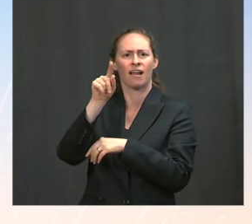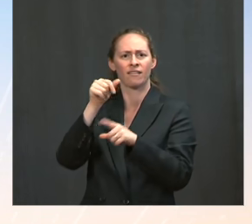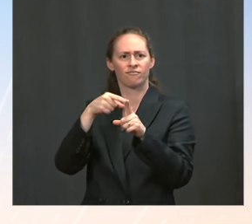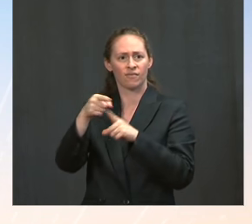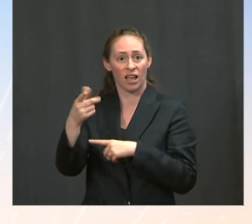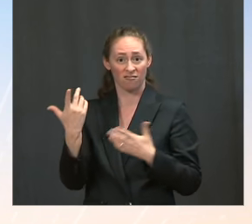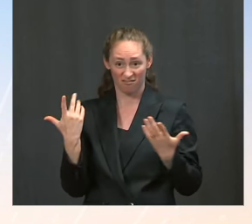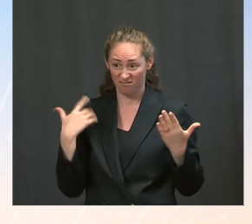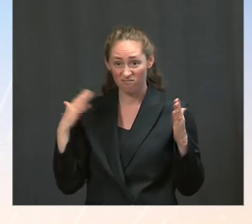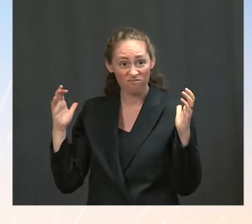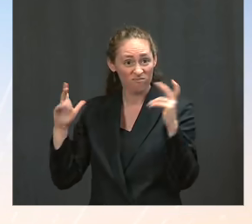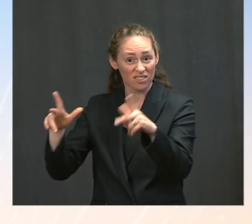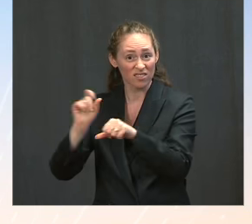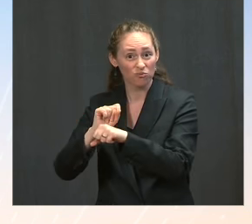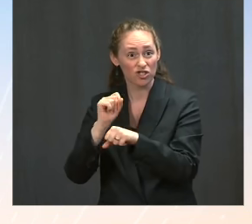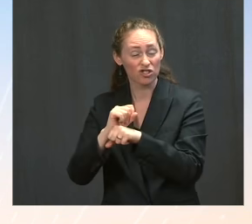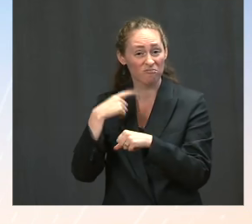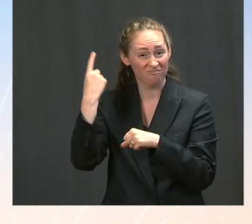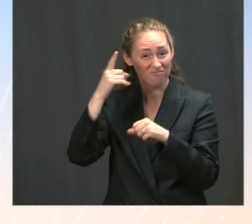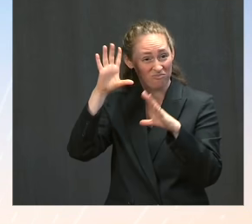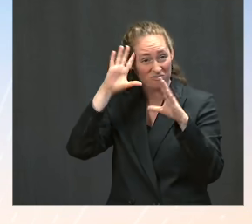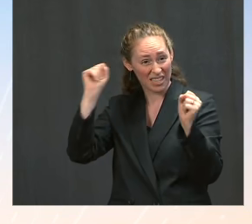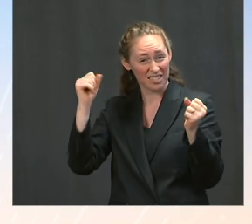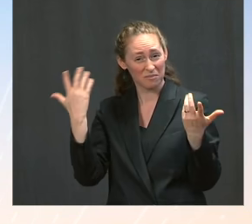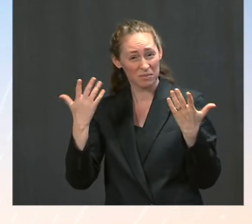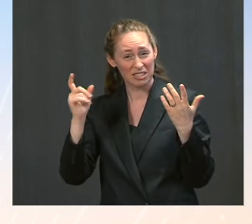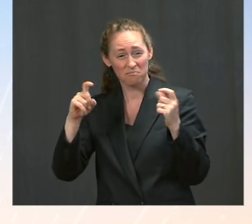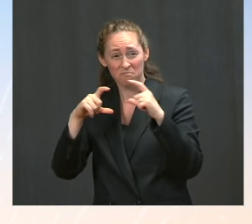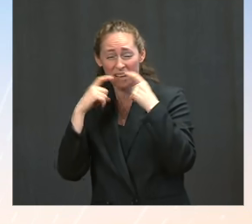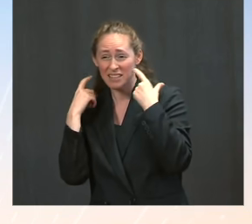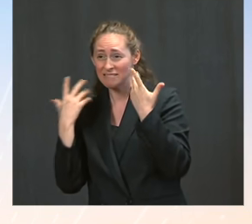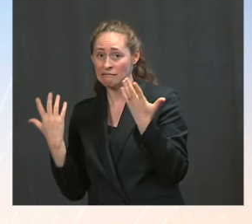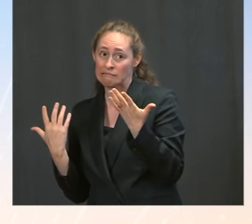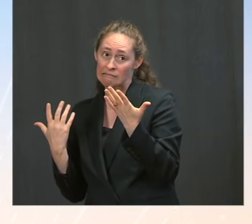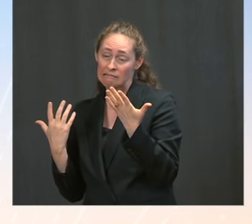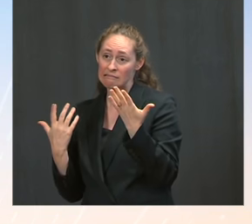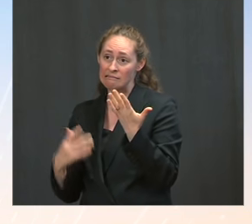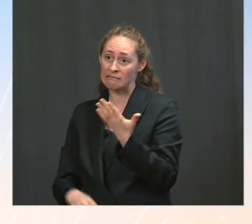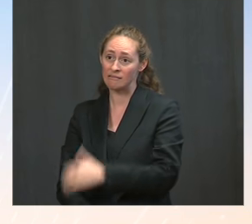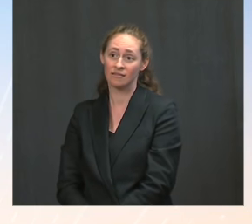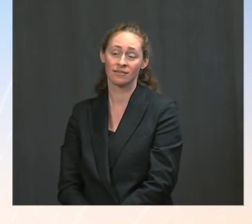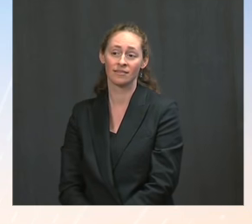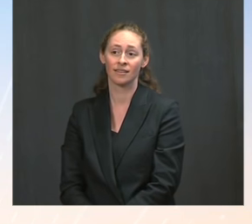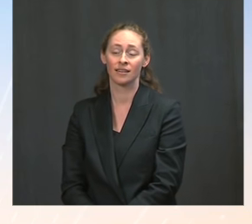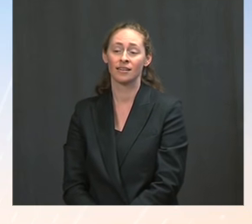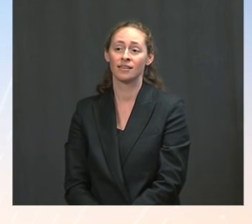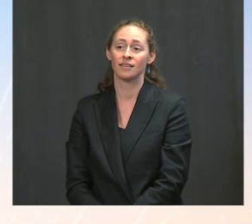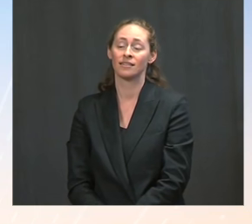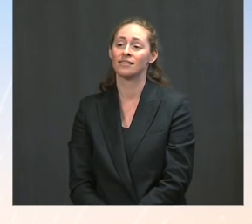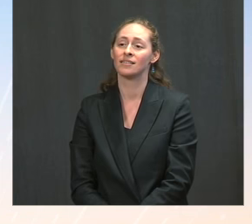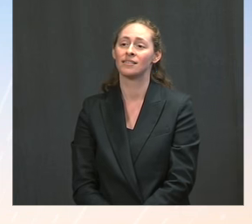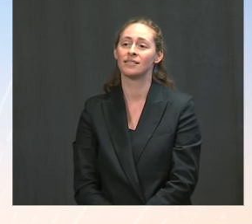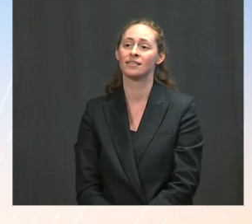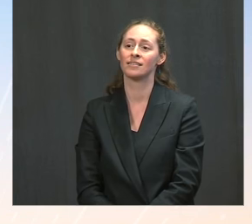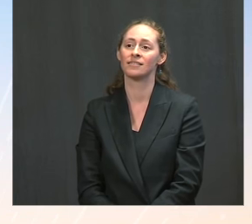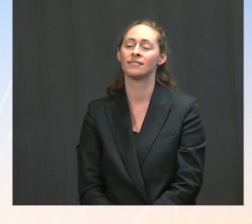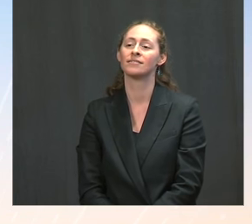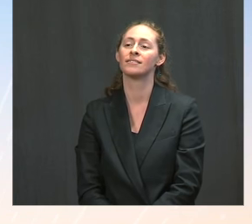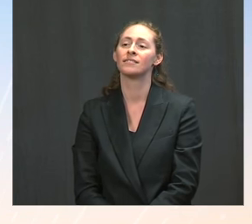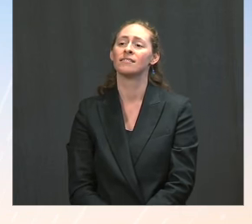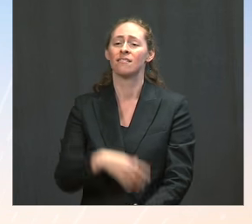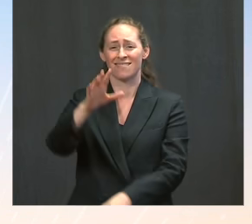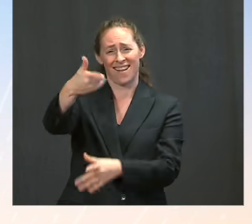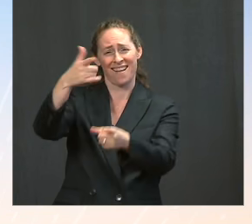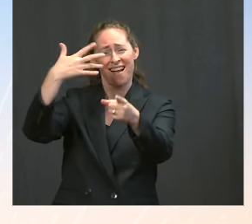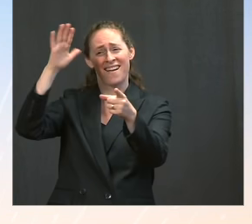looking at new mask guidance as reported by the Washington Post? Well, I know that the head of the CDC, our public health arm, just spoke to